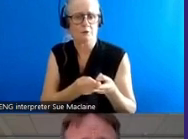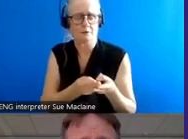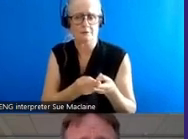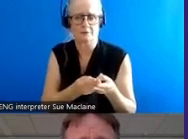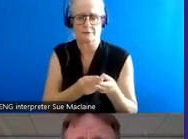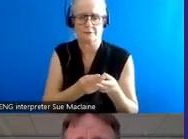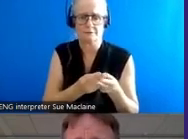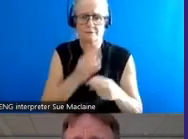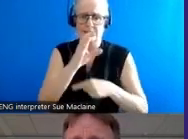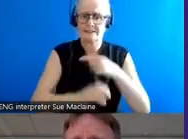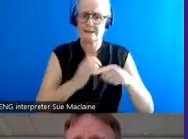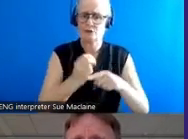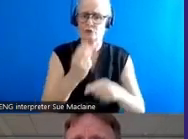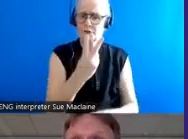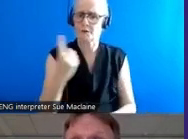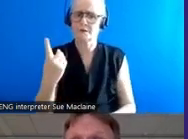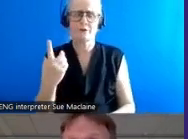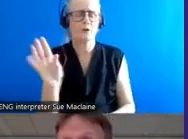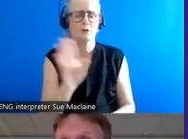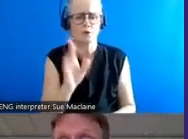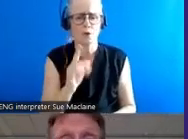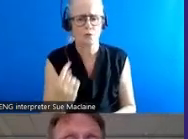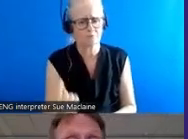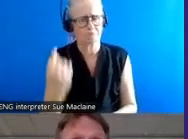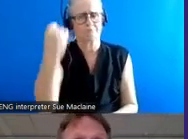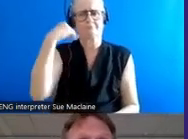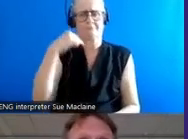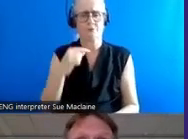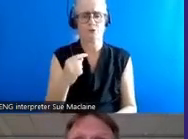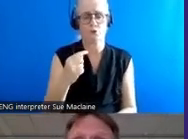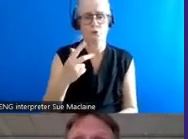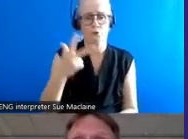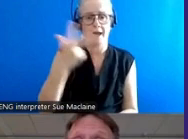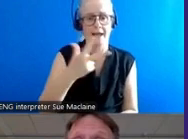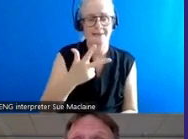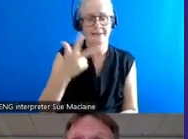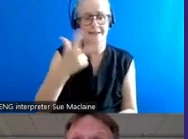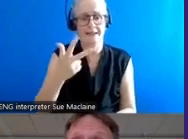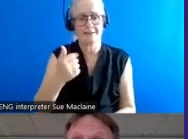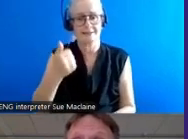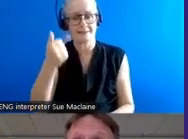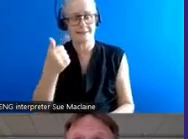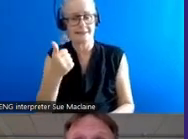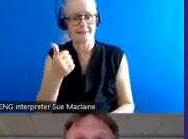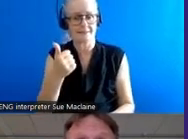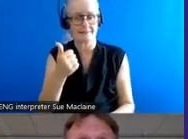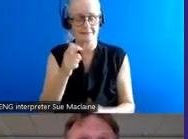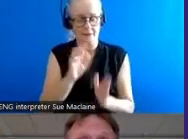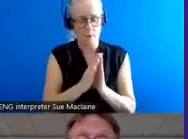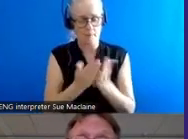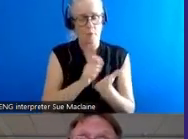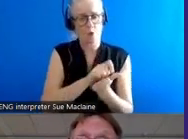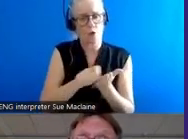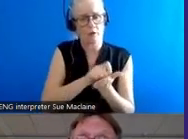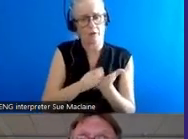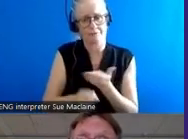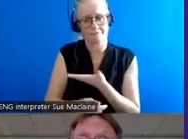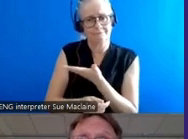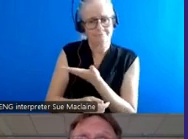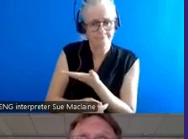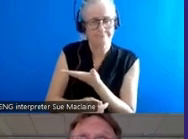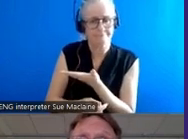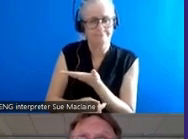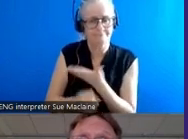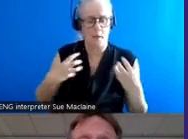was quite an important year in culture. One of the, I think possibly the best novel written in the 19th century, The Mayor of Casterbridge by Thomas Hardy, appeared. It was the